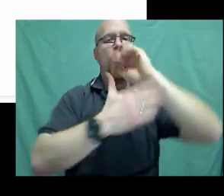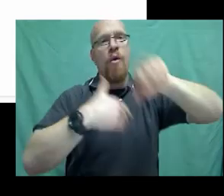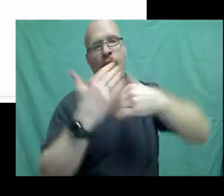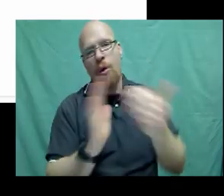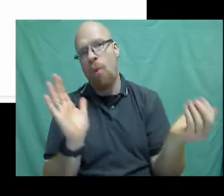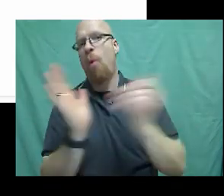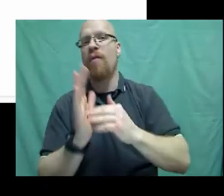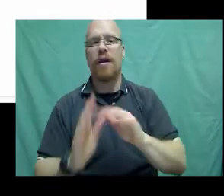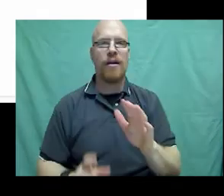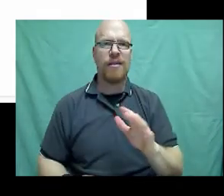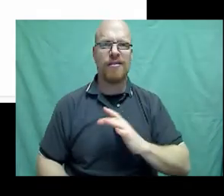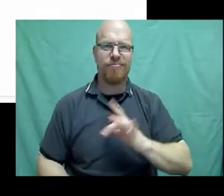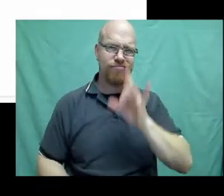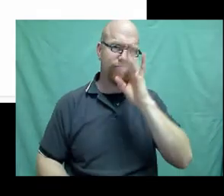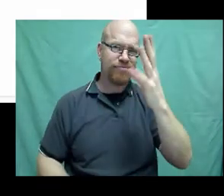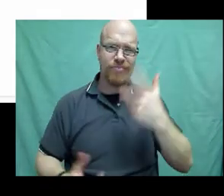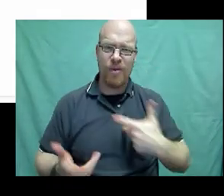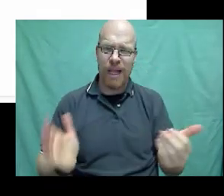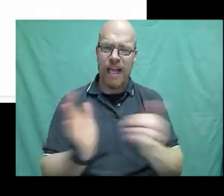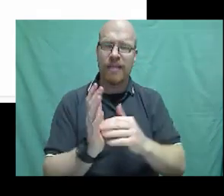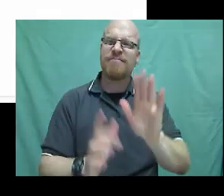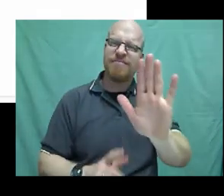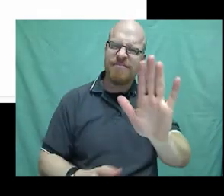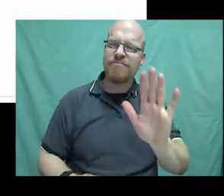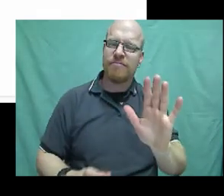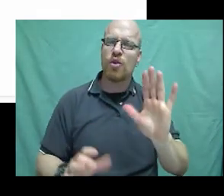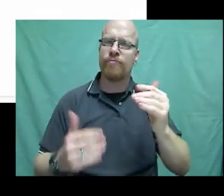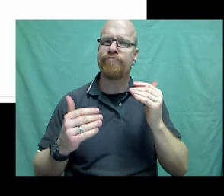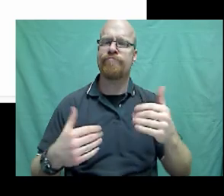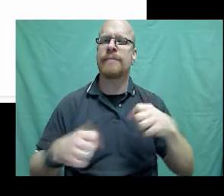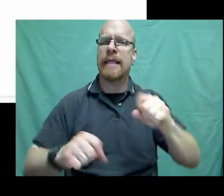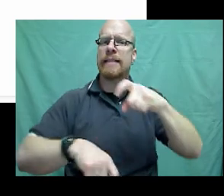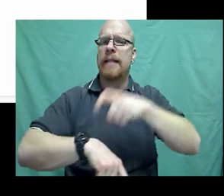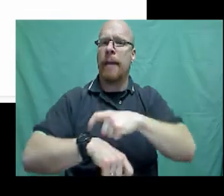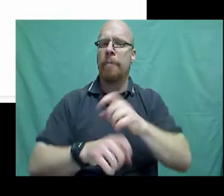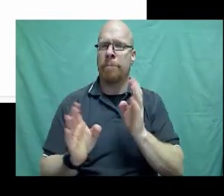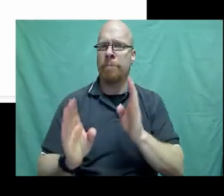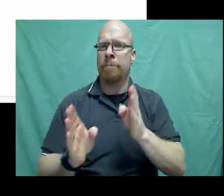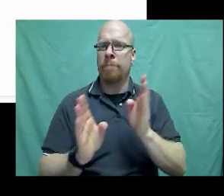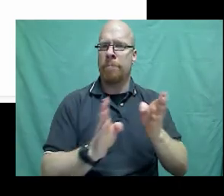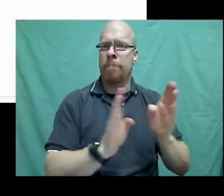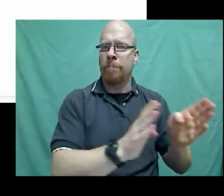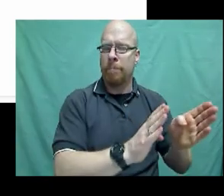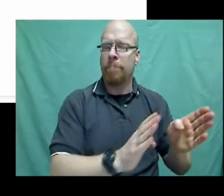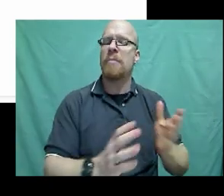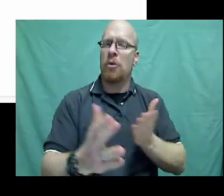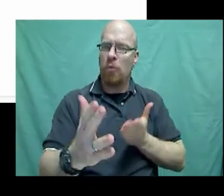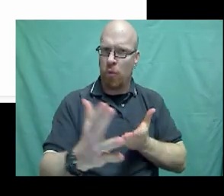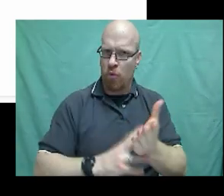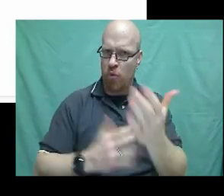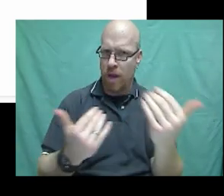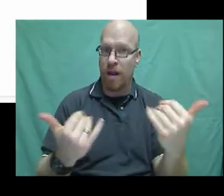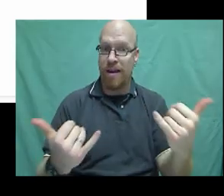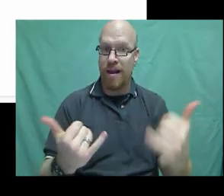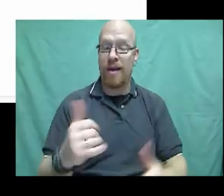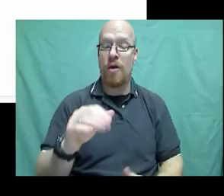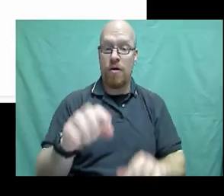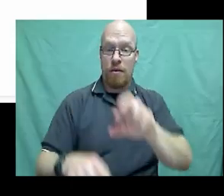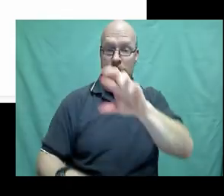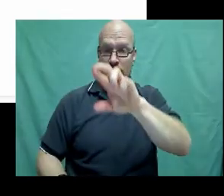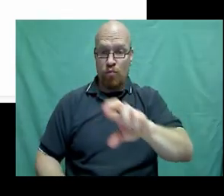I often have to erase all my work and fix it over again. I don't want to do it again. I want to do it once if I can. So I take my time.